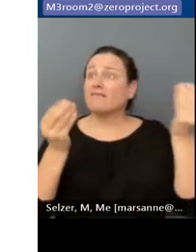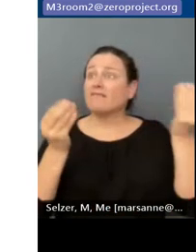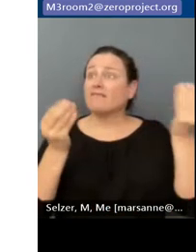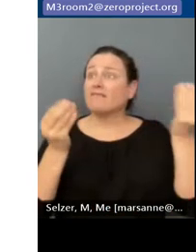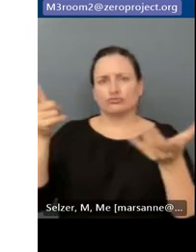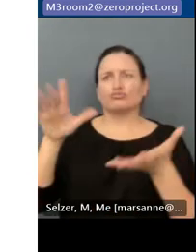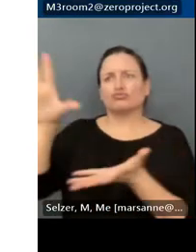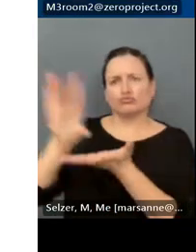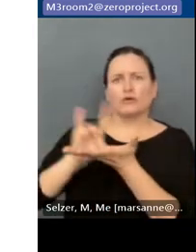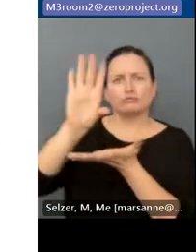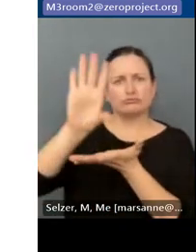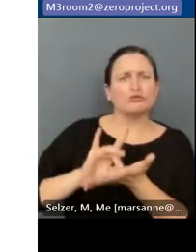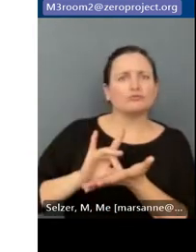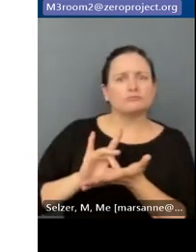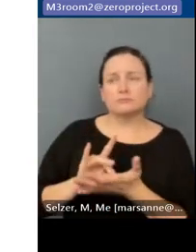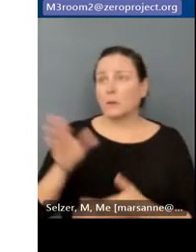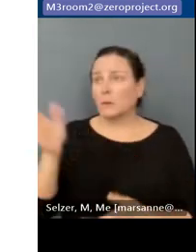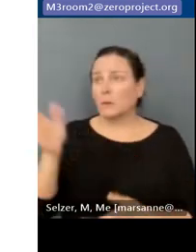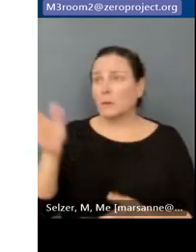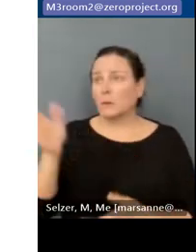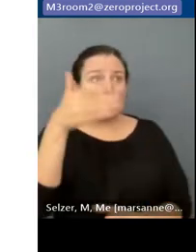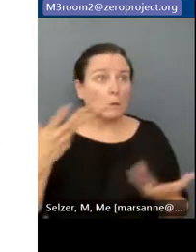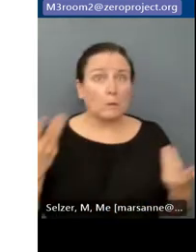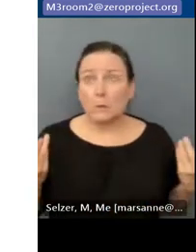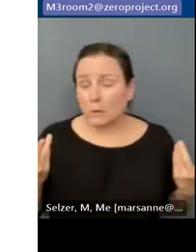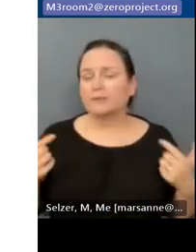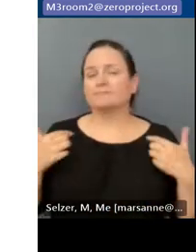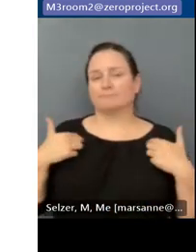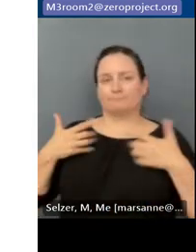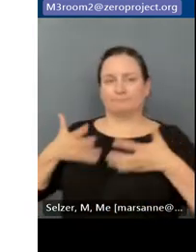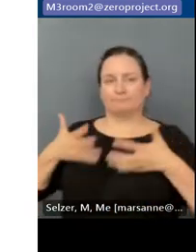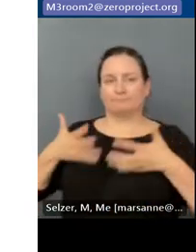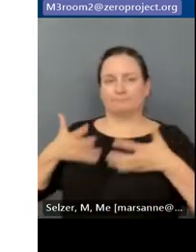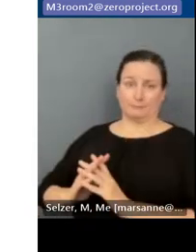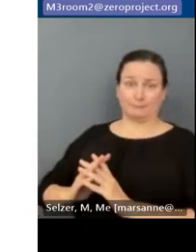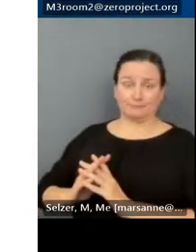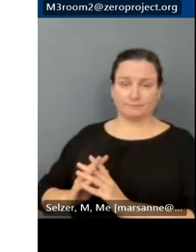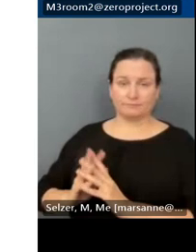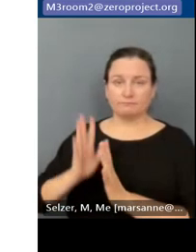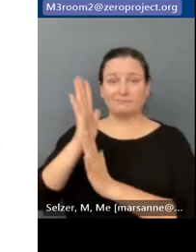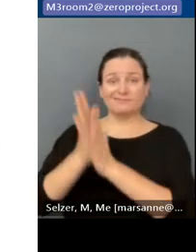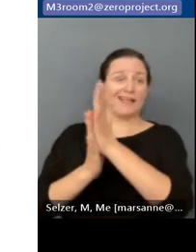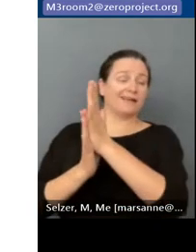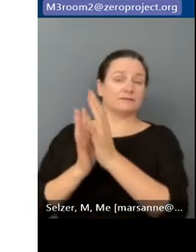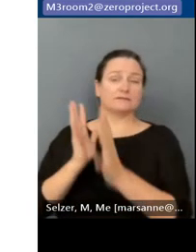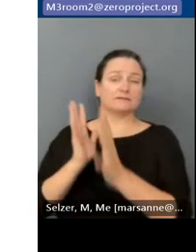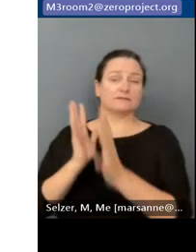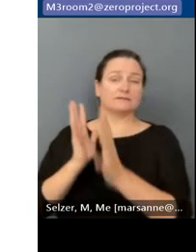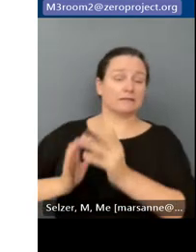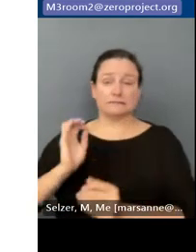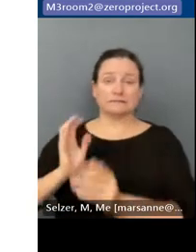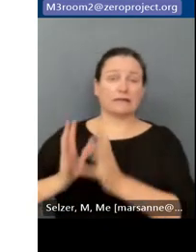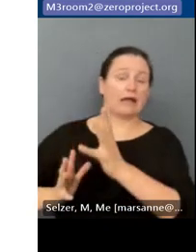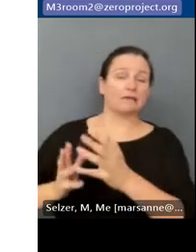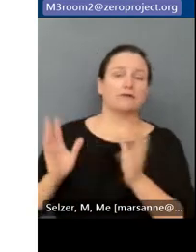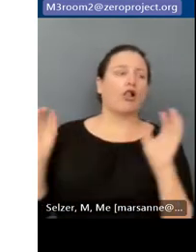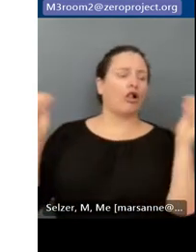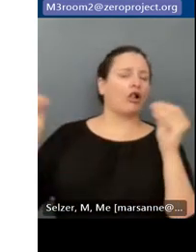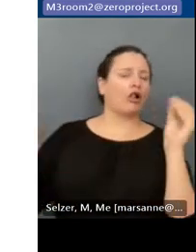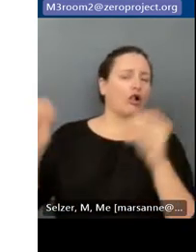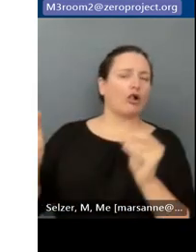learned that making sign is not just art, not just science. It is a skill,